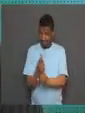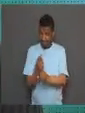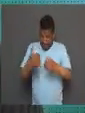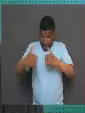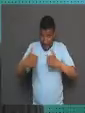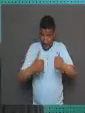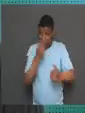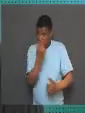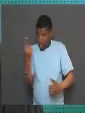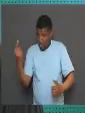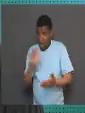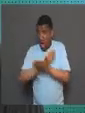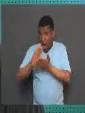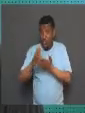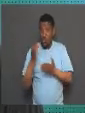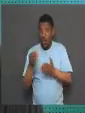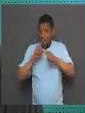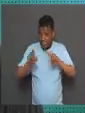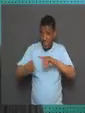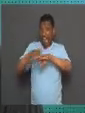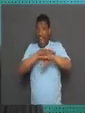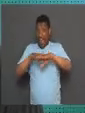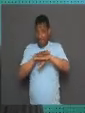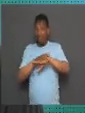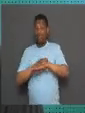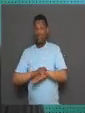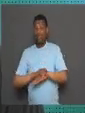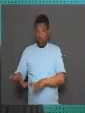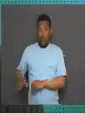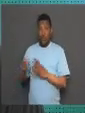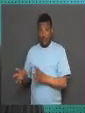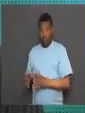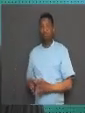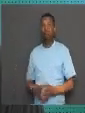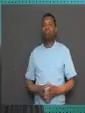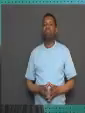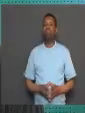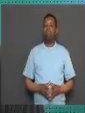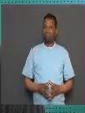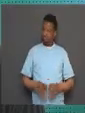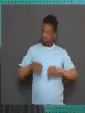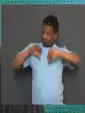Did you correctly identify each of the qualities of the different layers, students?